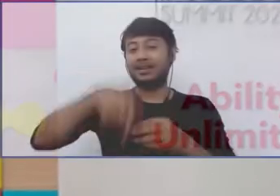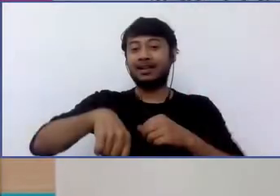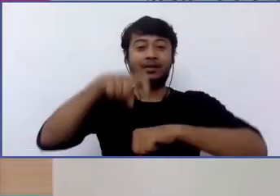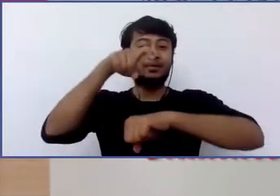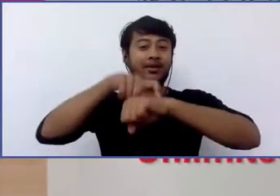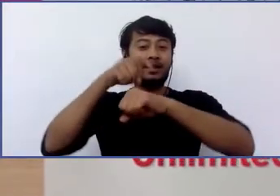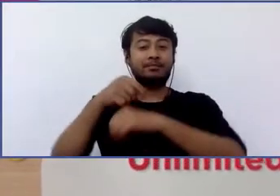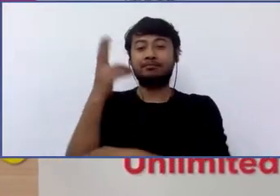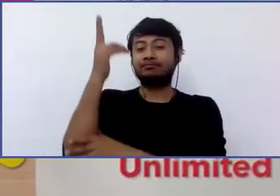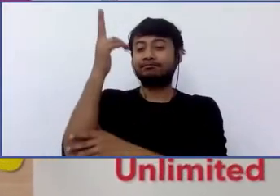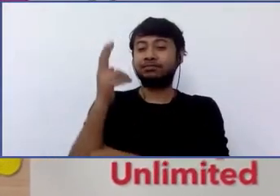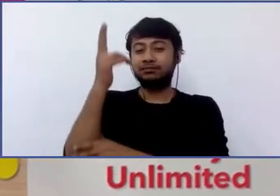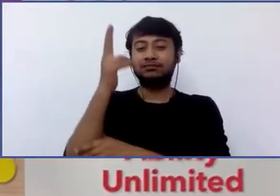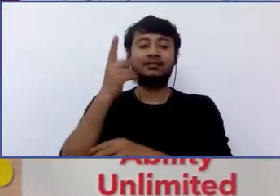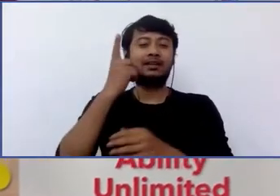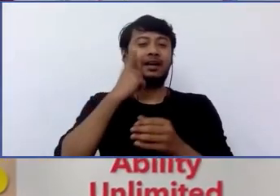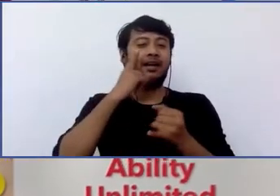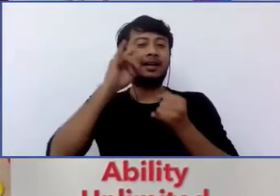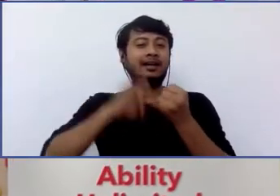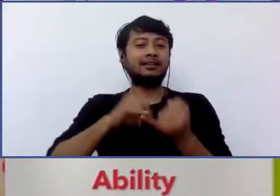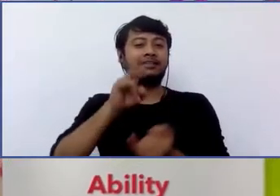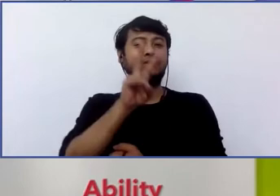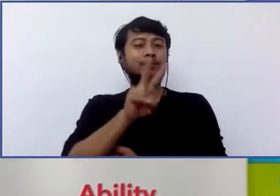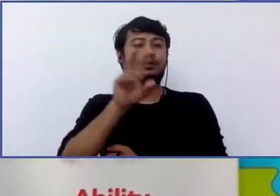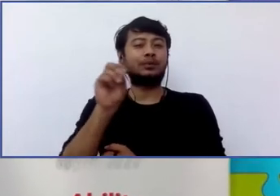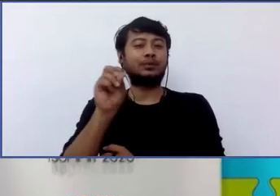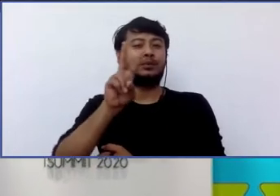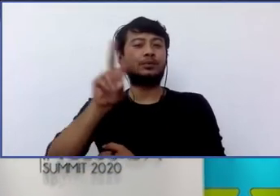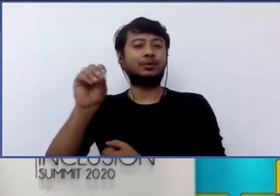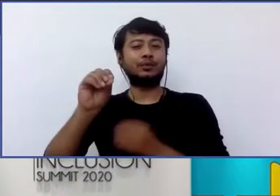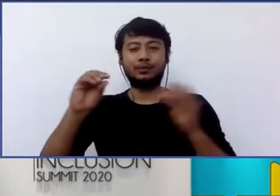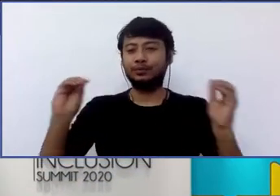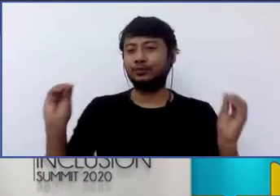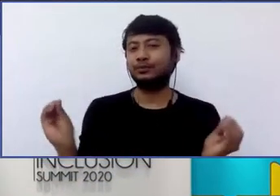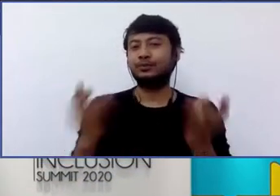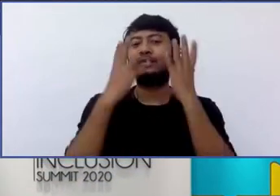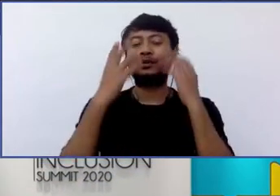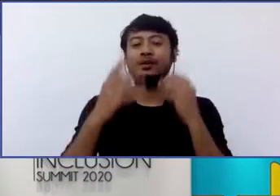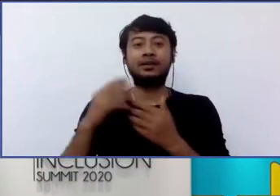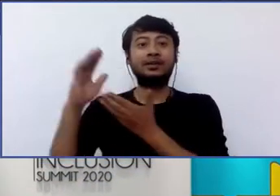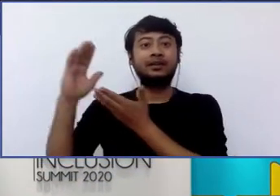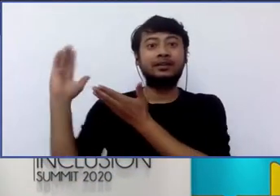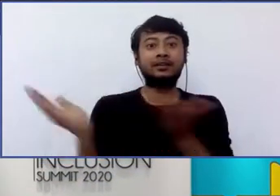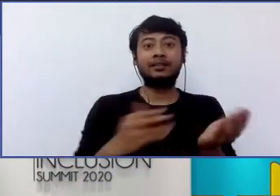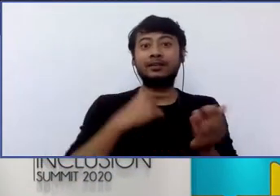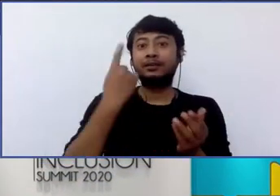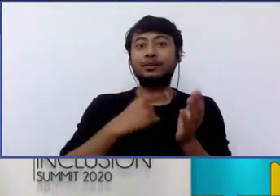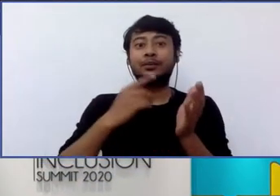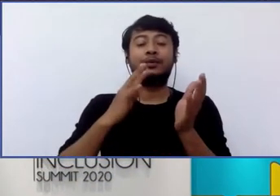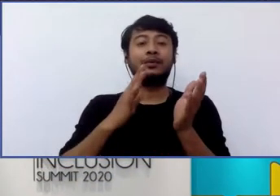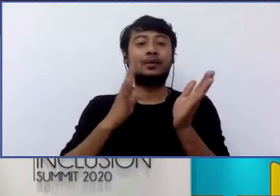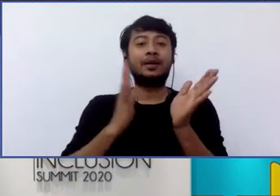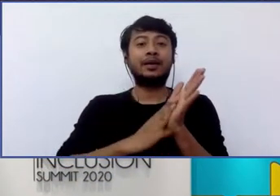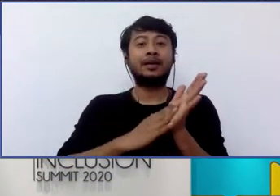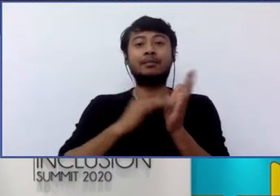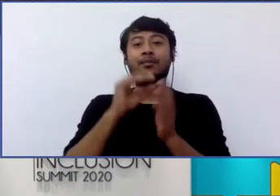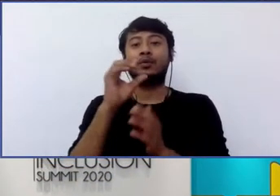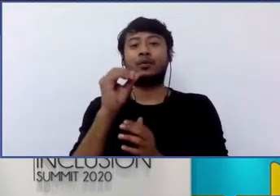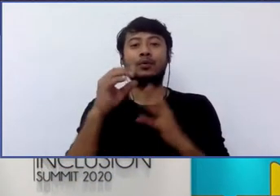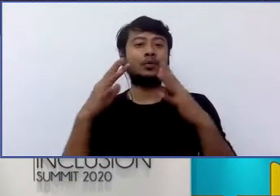India Inclusion Summit with an inspiring performance by Miracle on Wheels, which is India's